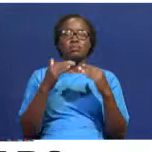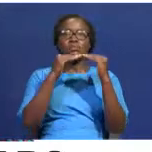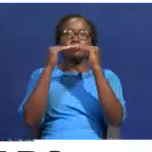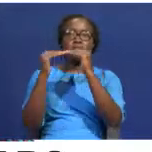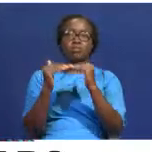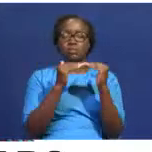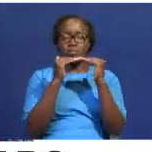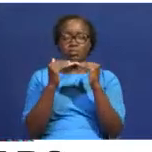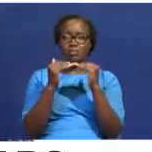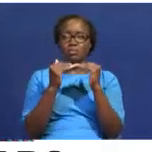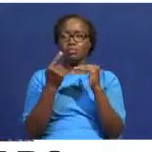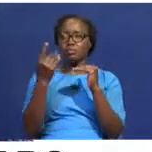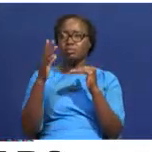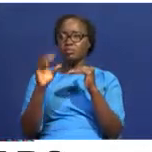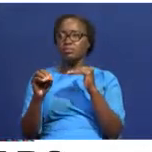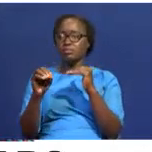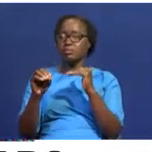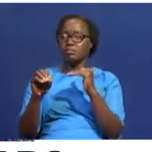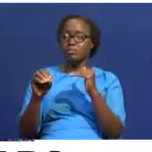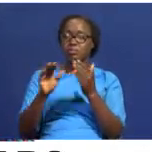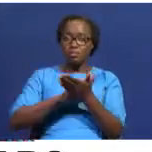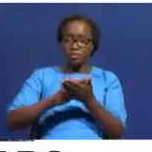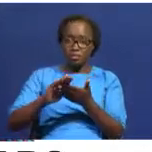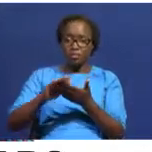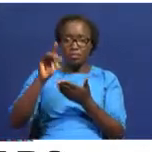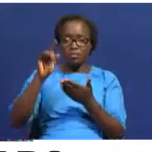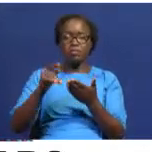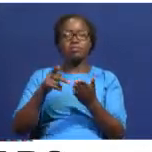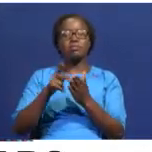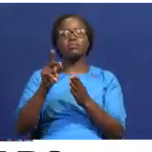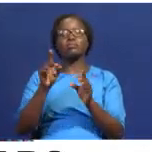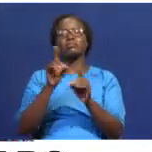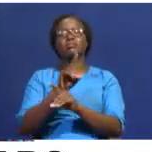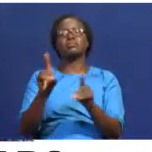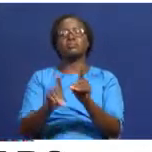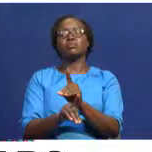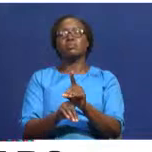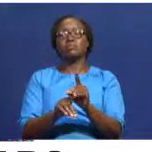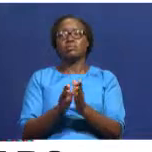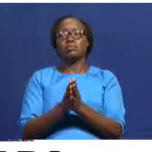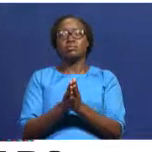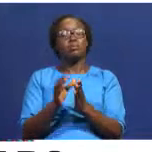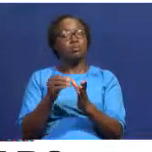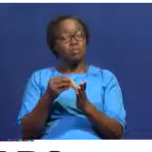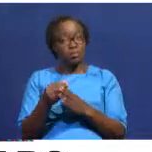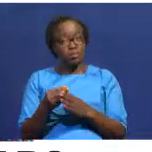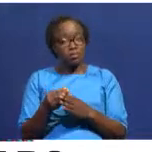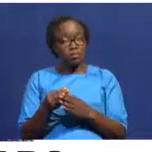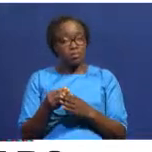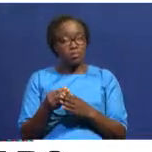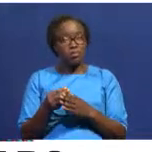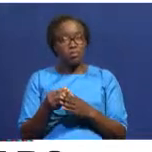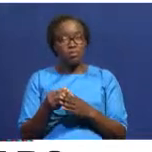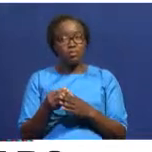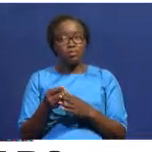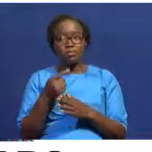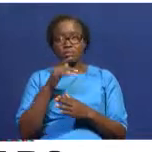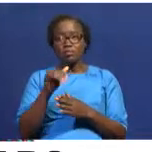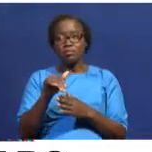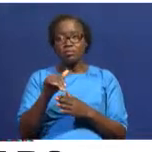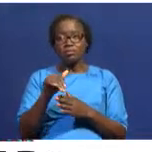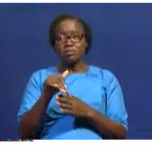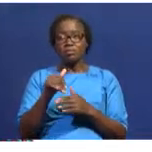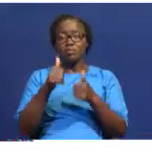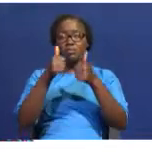equally. The 150 is a benchmark, and it has to be paid to everybody. Or else, we are saying that we are giving